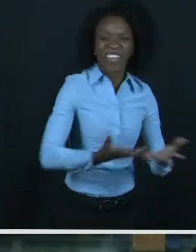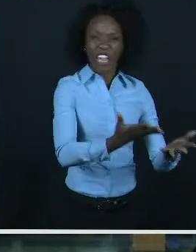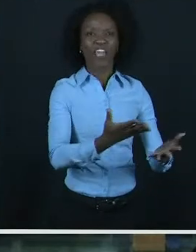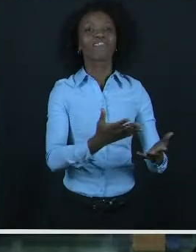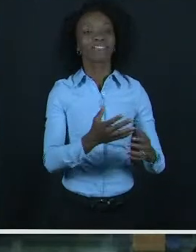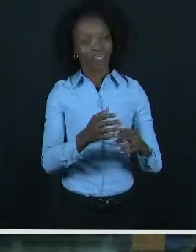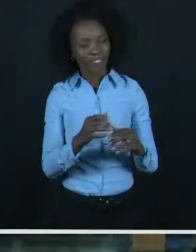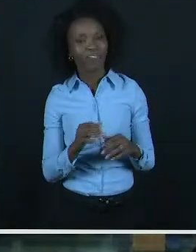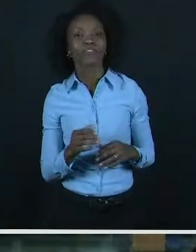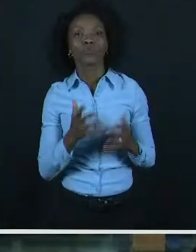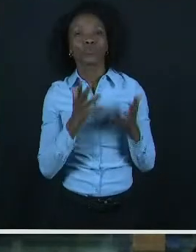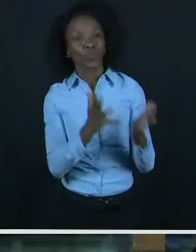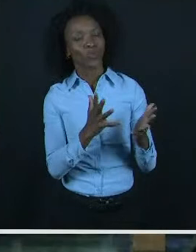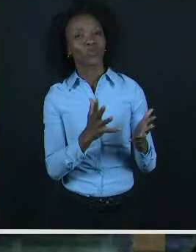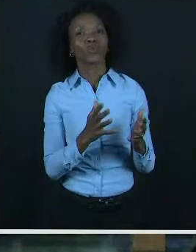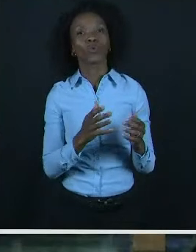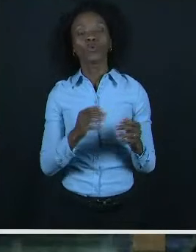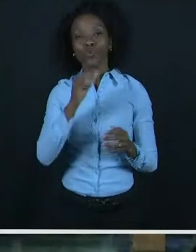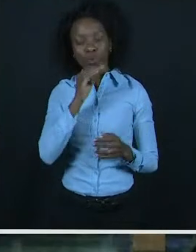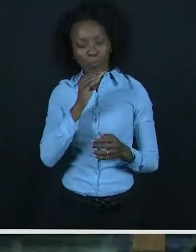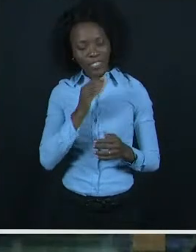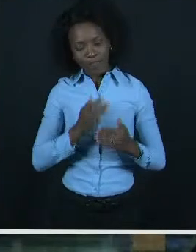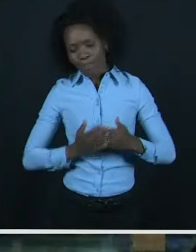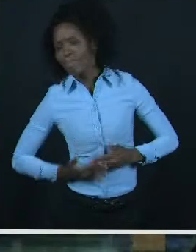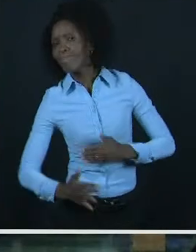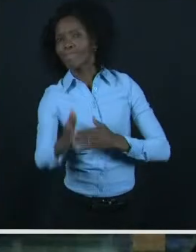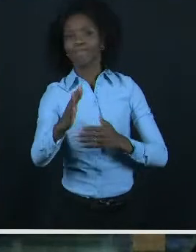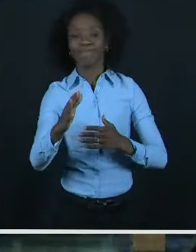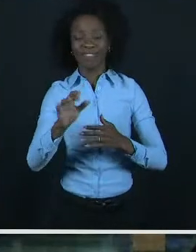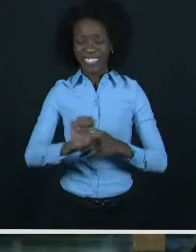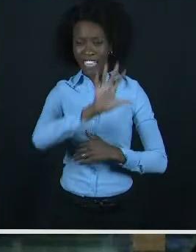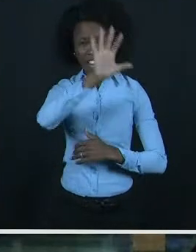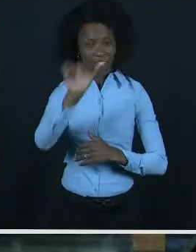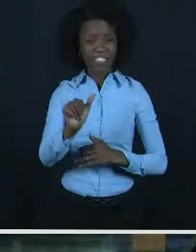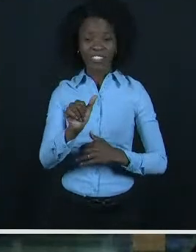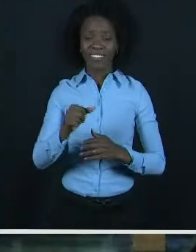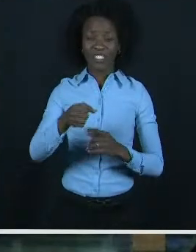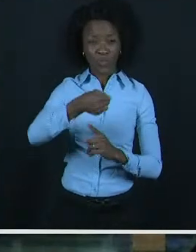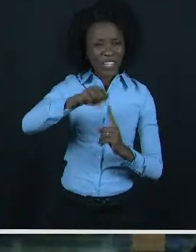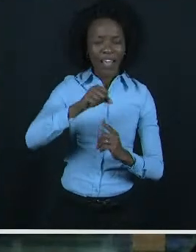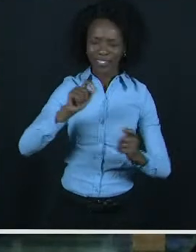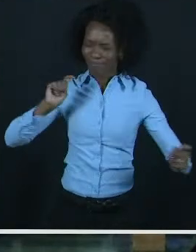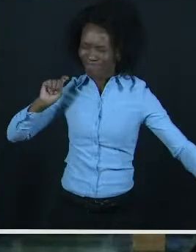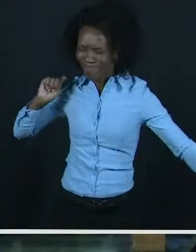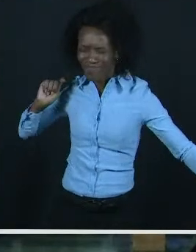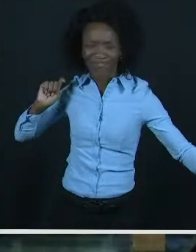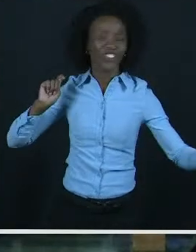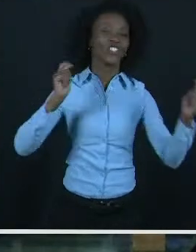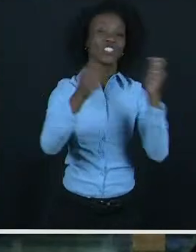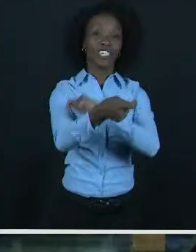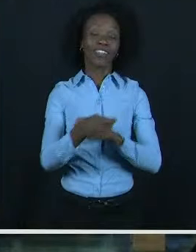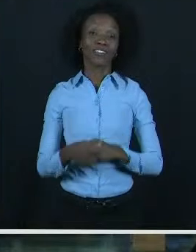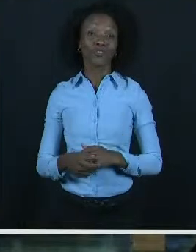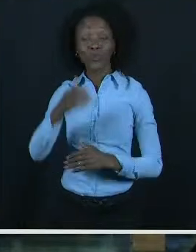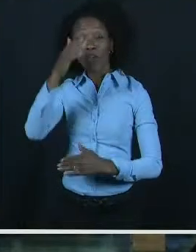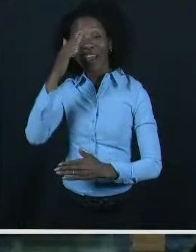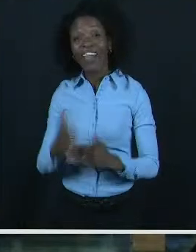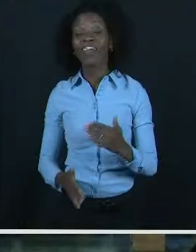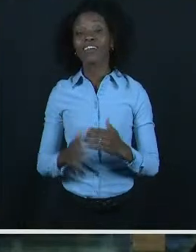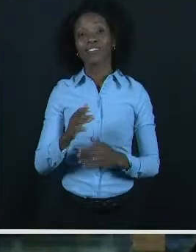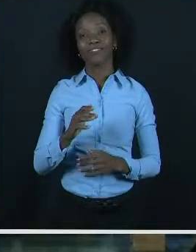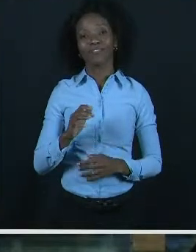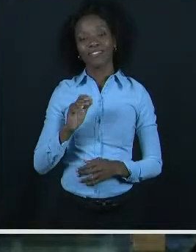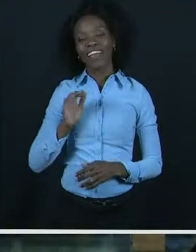fundamentally and forever change our society. So in the end, ladies and gentlemen, brothers